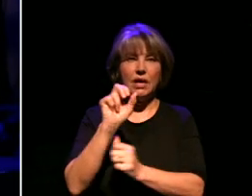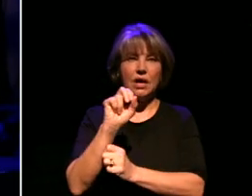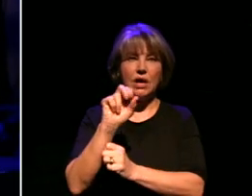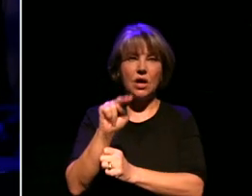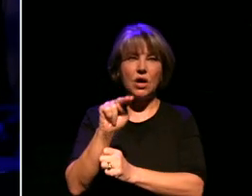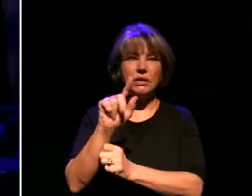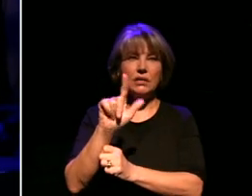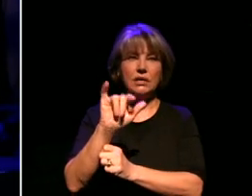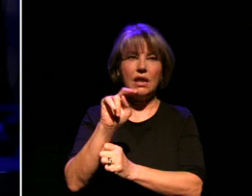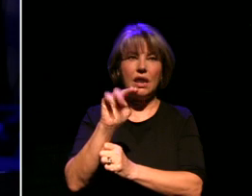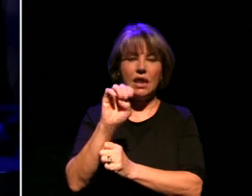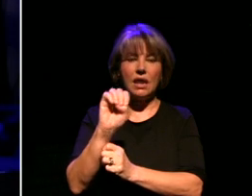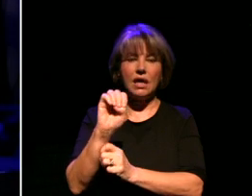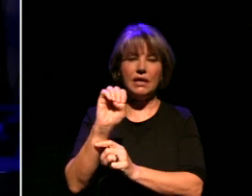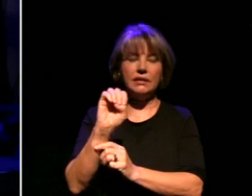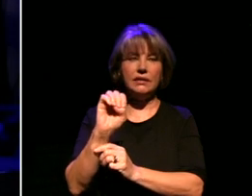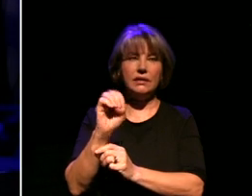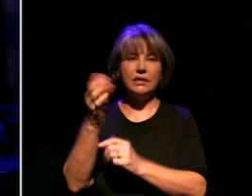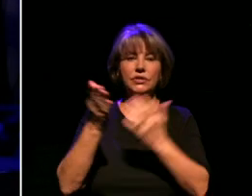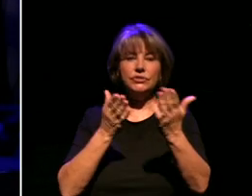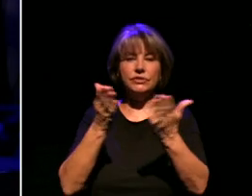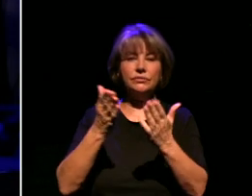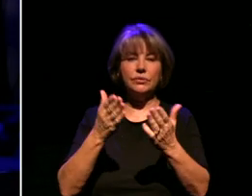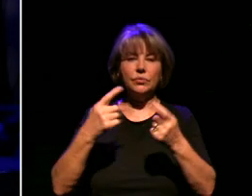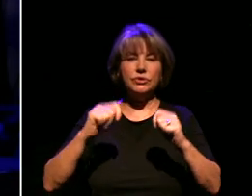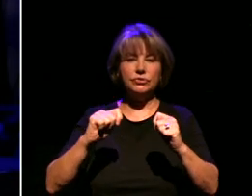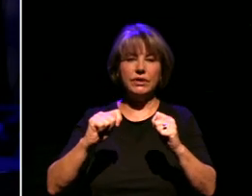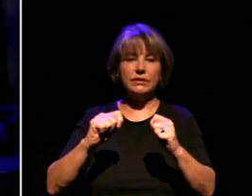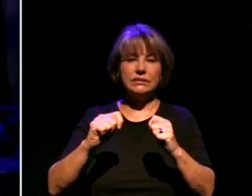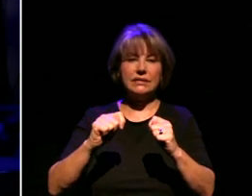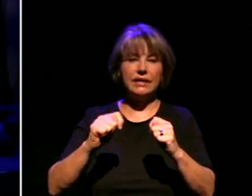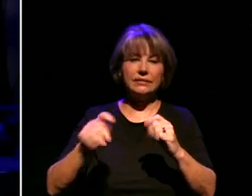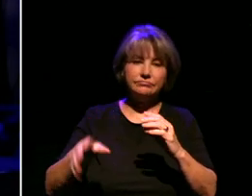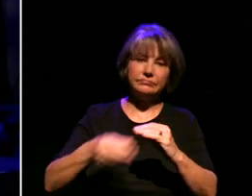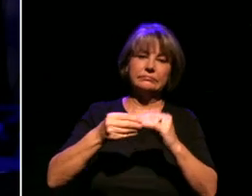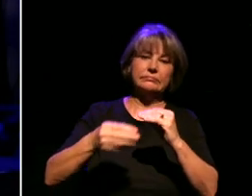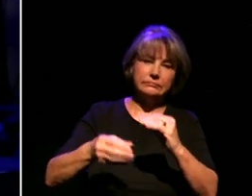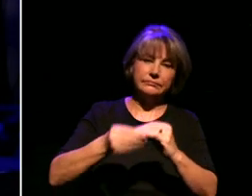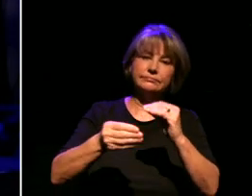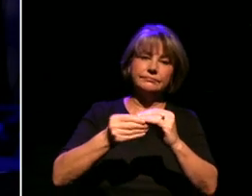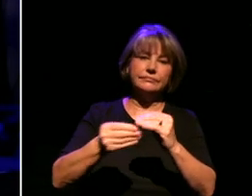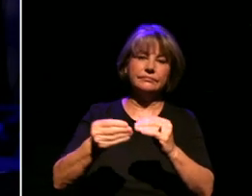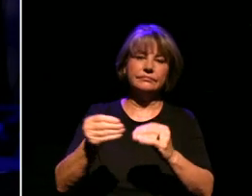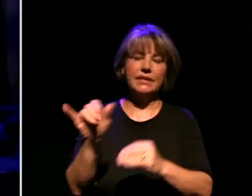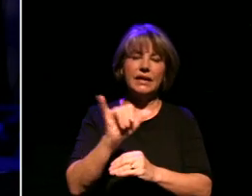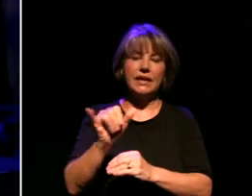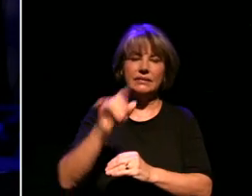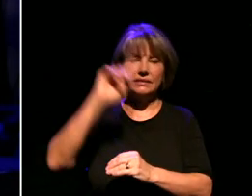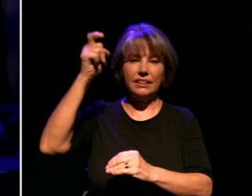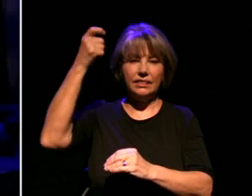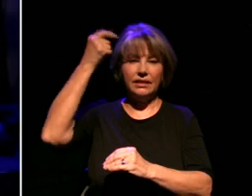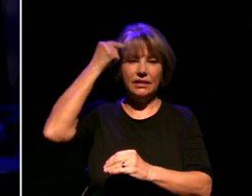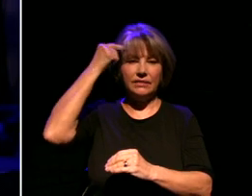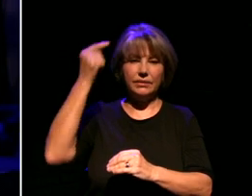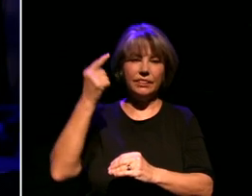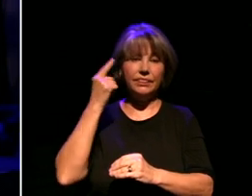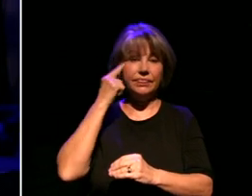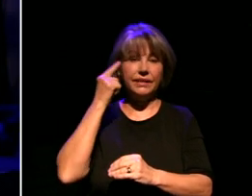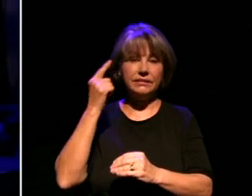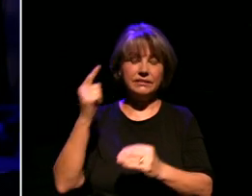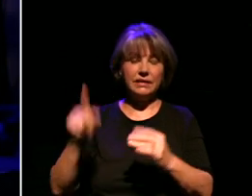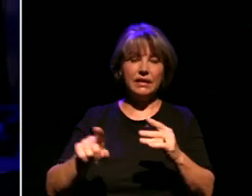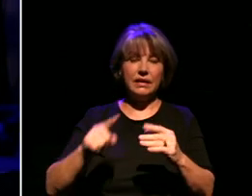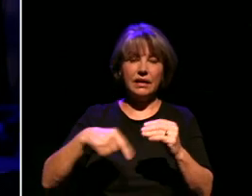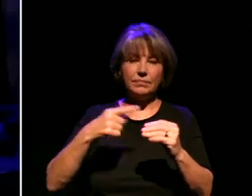to let you know we're trying to stay up to date with everything that the government is doing as they think about restarting our society.